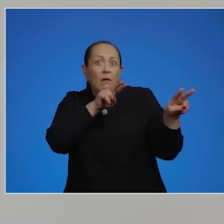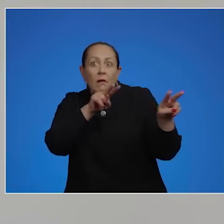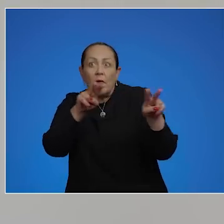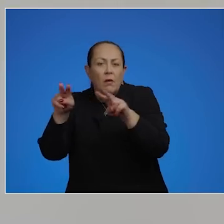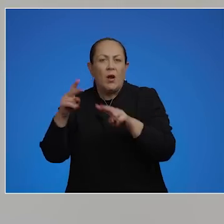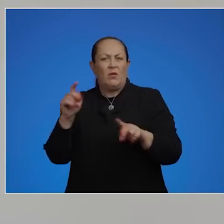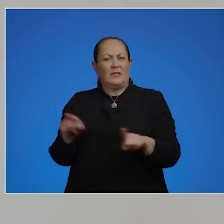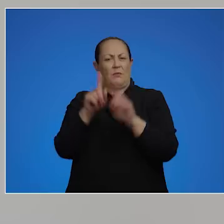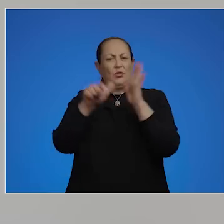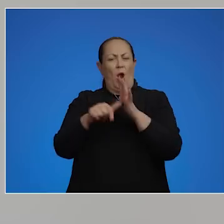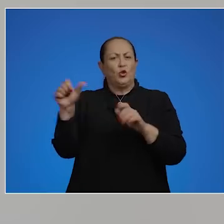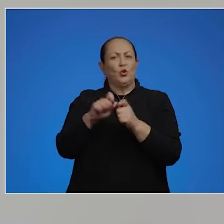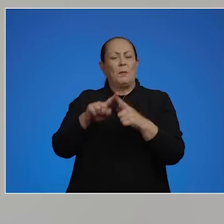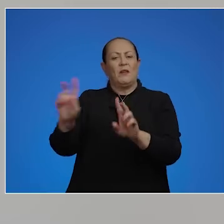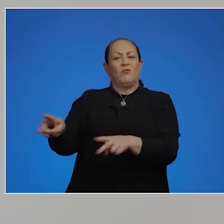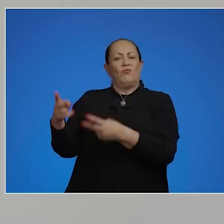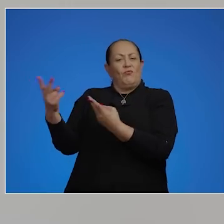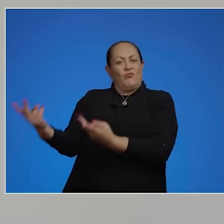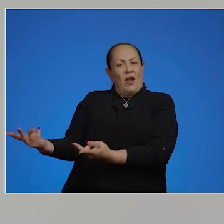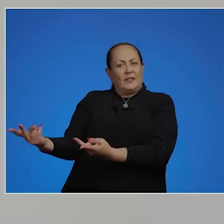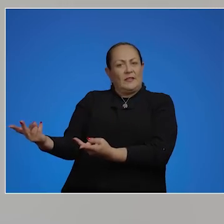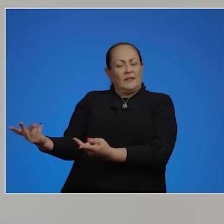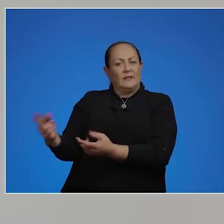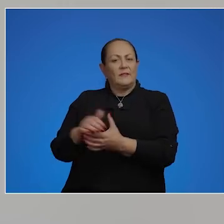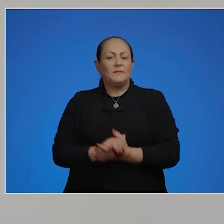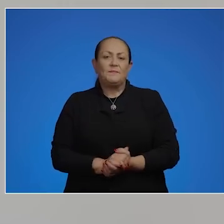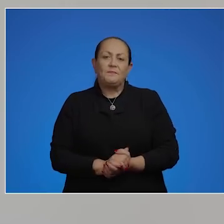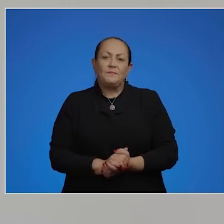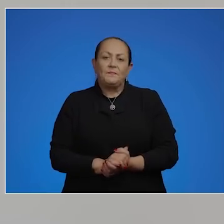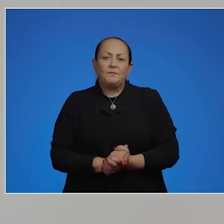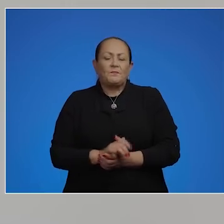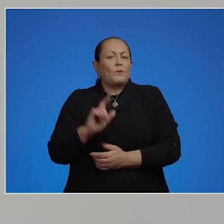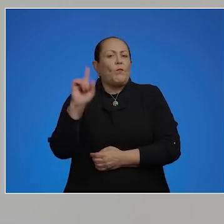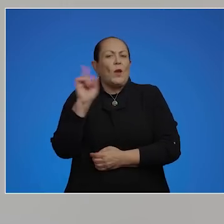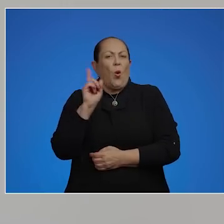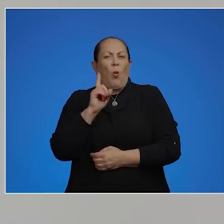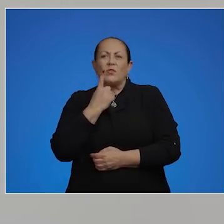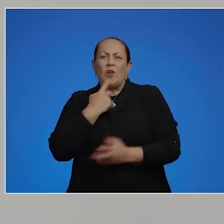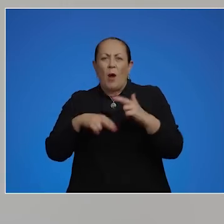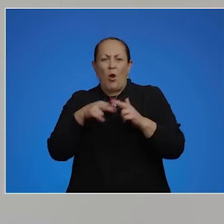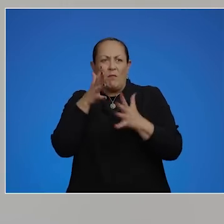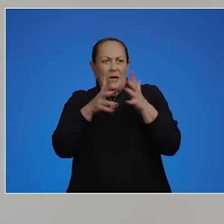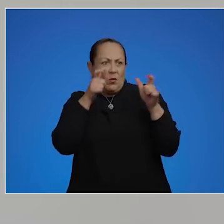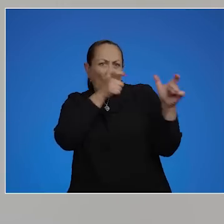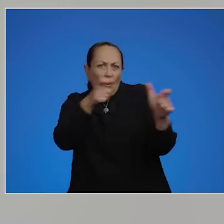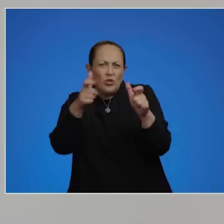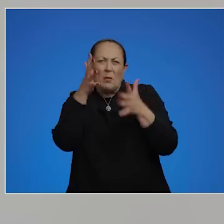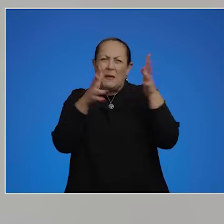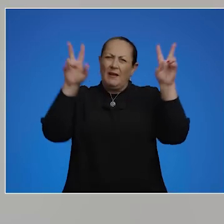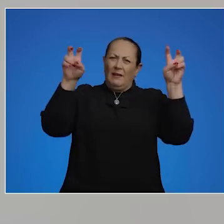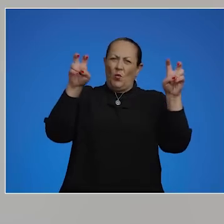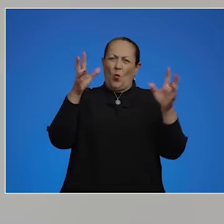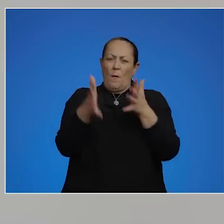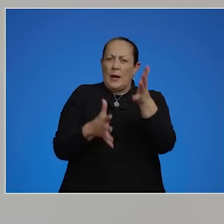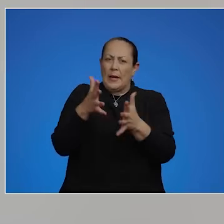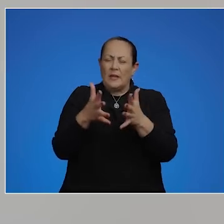and vigilant when we're supposed to be relaxing and unwinding? What kind of watchfulness? Well, it's